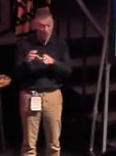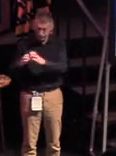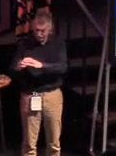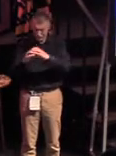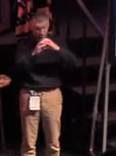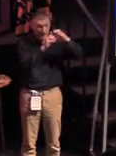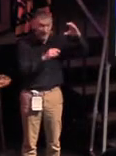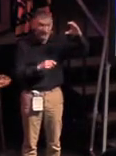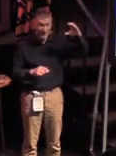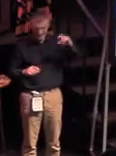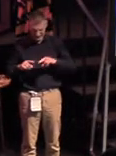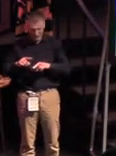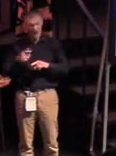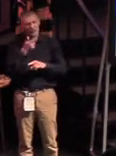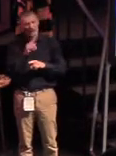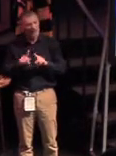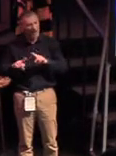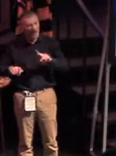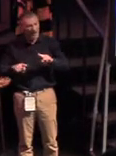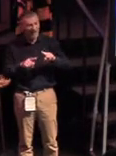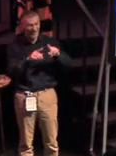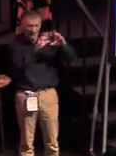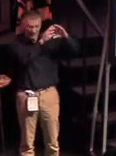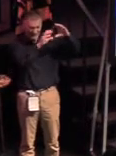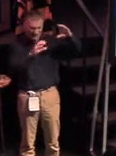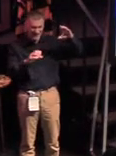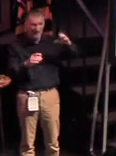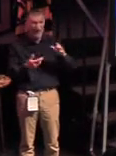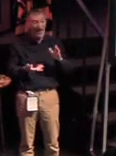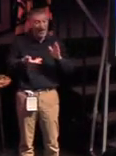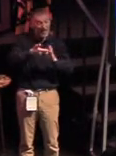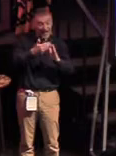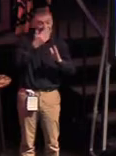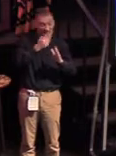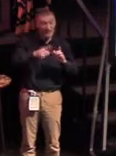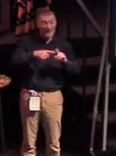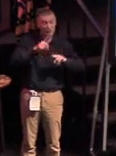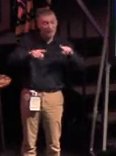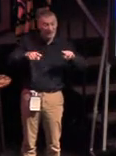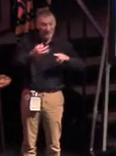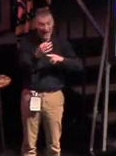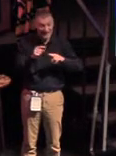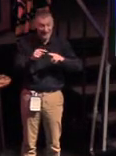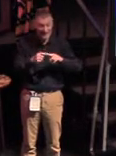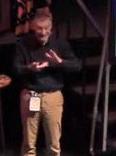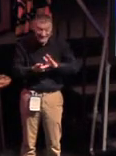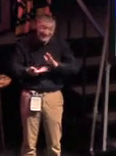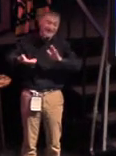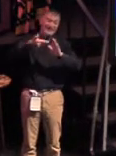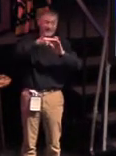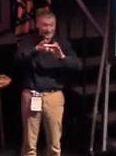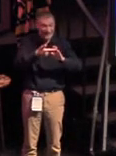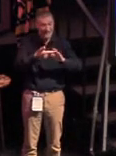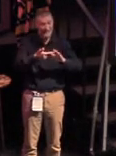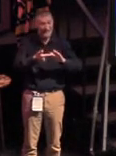you're looking at gender diversity, that's 73%. But if you're looking at age and gender diversity, that's 80%. And then if you're going to throw in